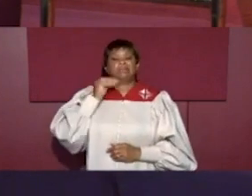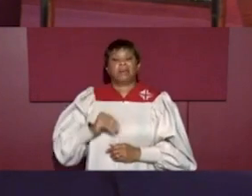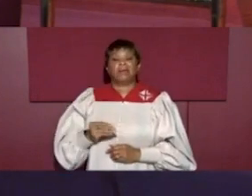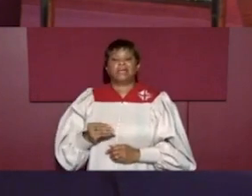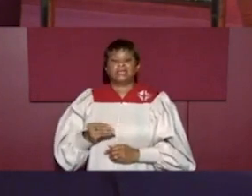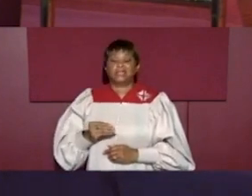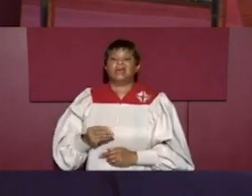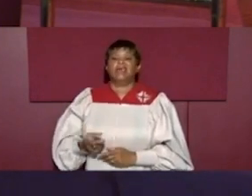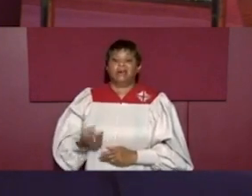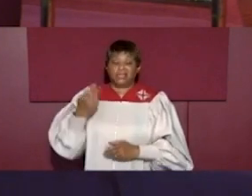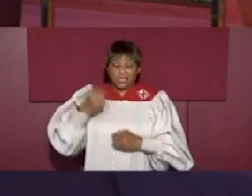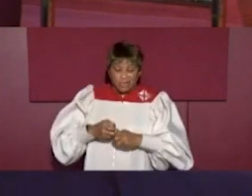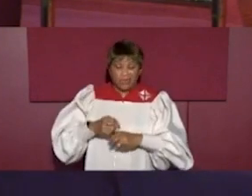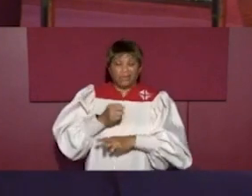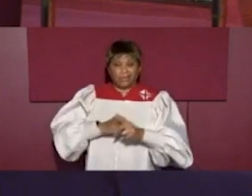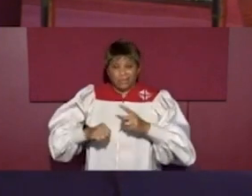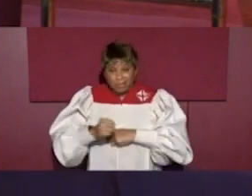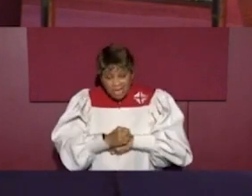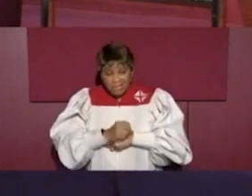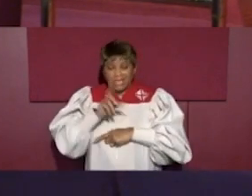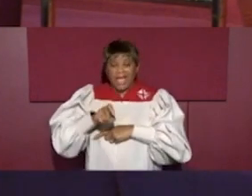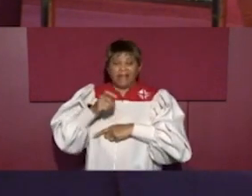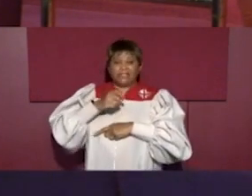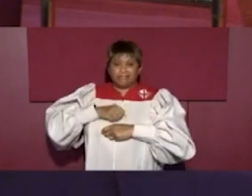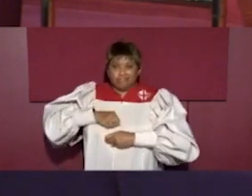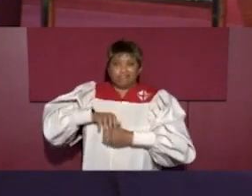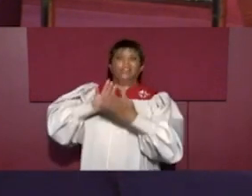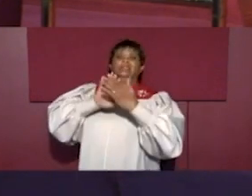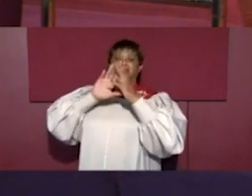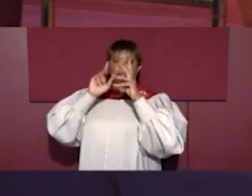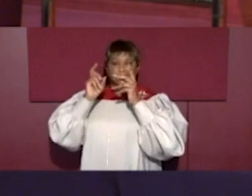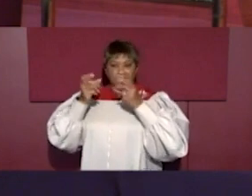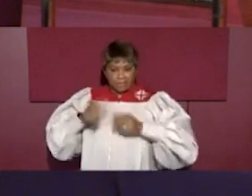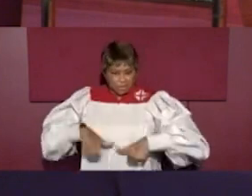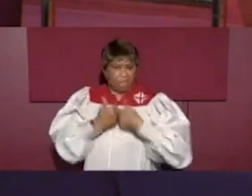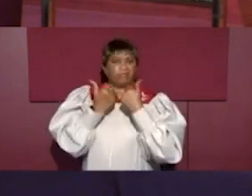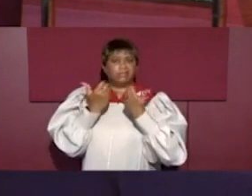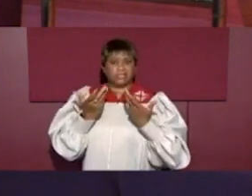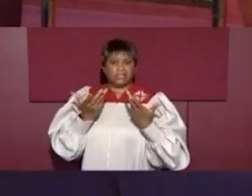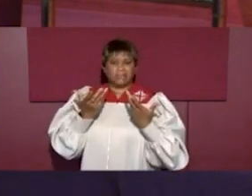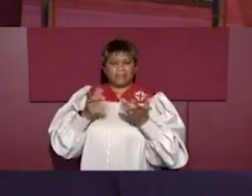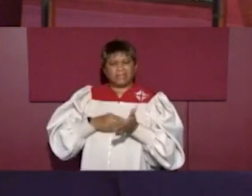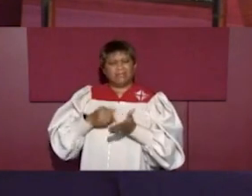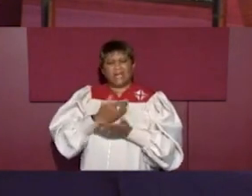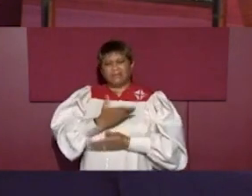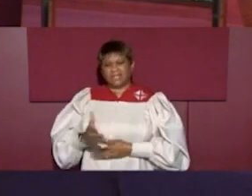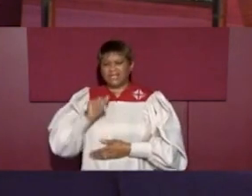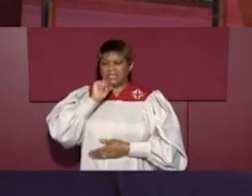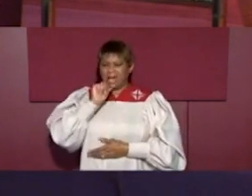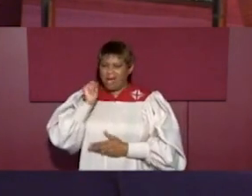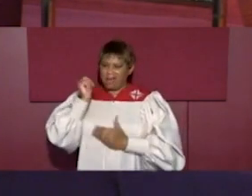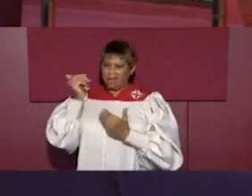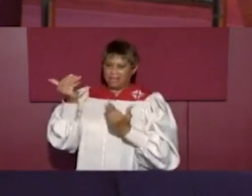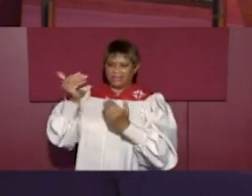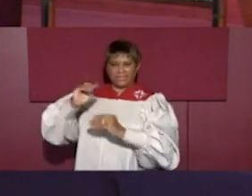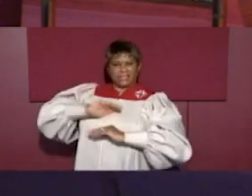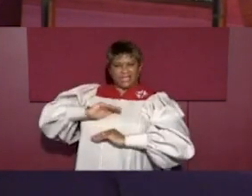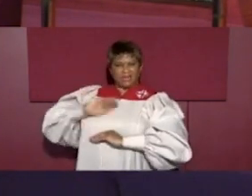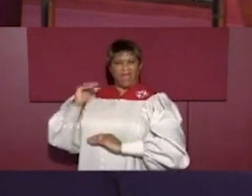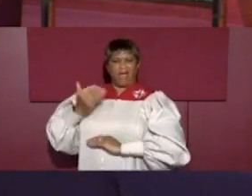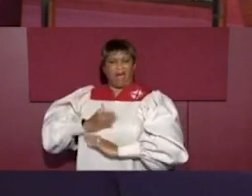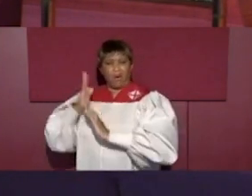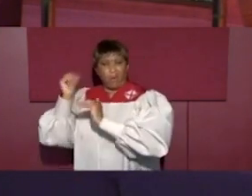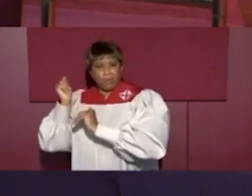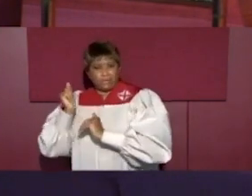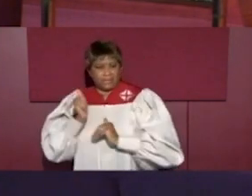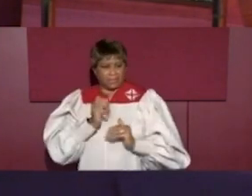face disappointments. We're going to have to deal with challenges. But yet sometimes when things don't meet our hopes and our expectations, we